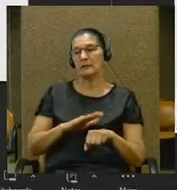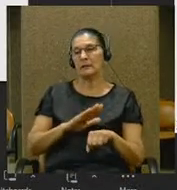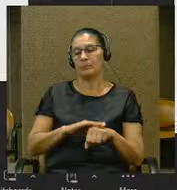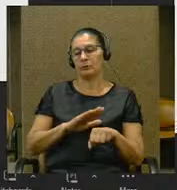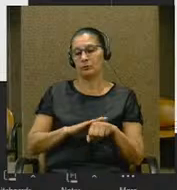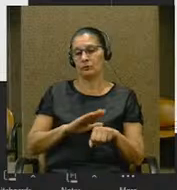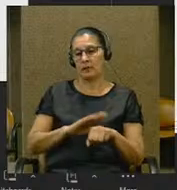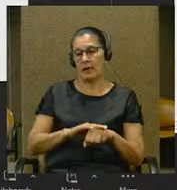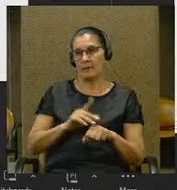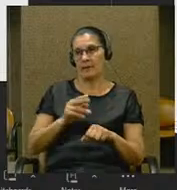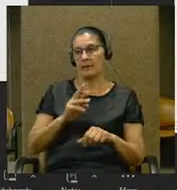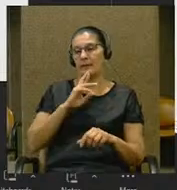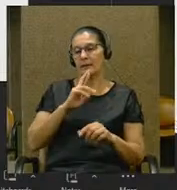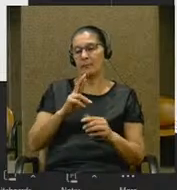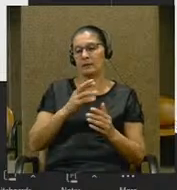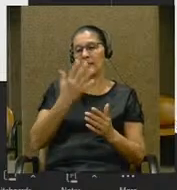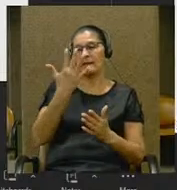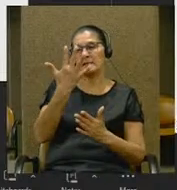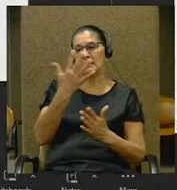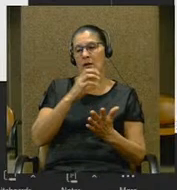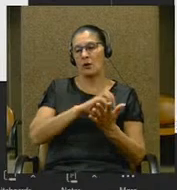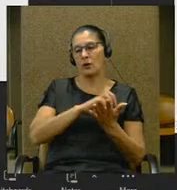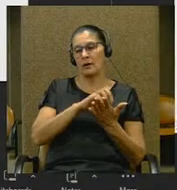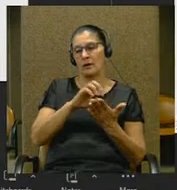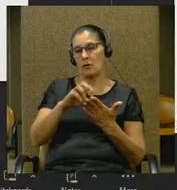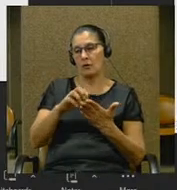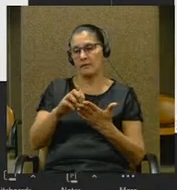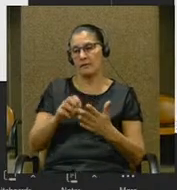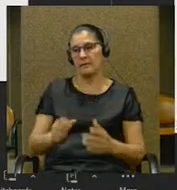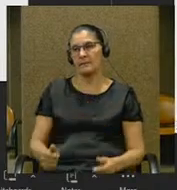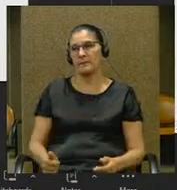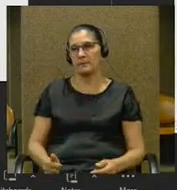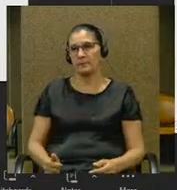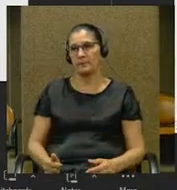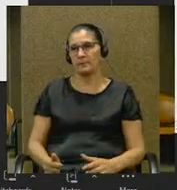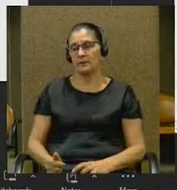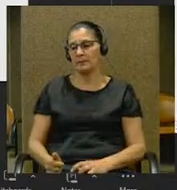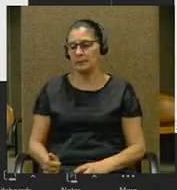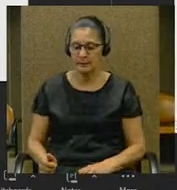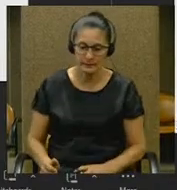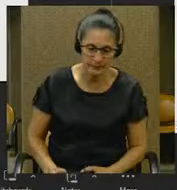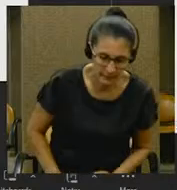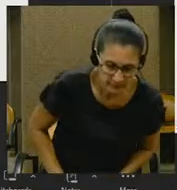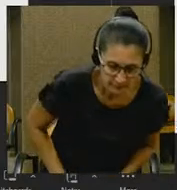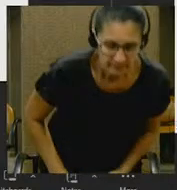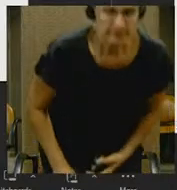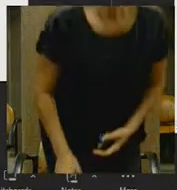are 5 health regions and 36 community action teams.